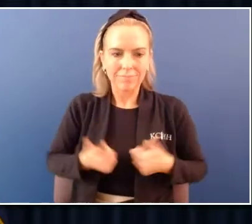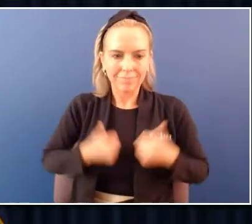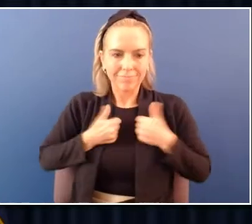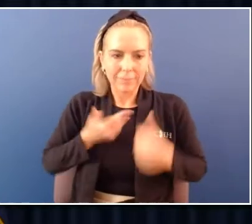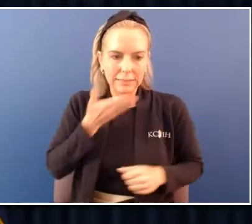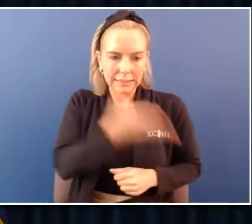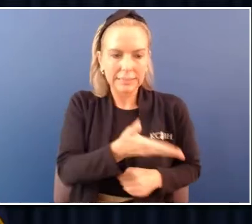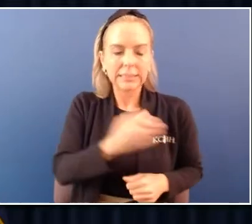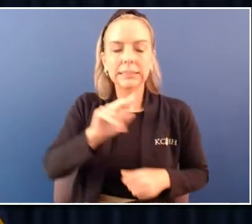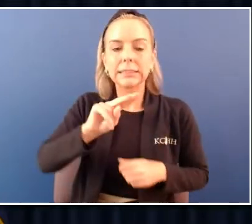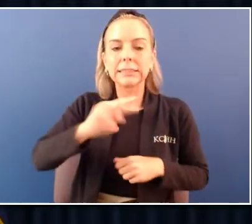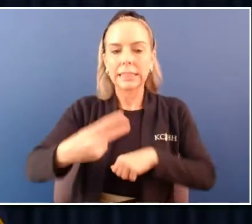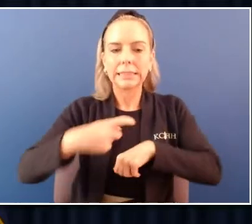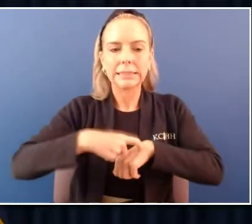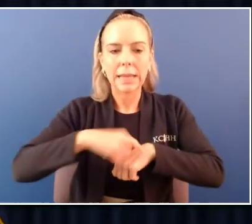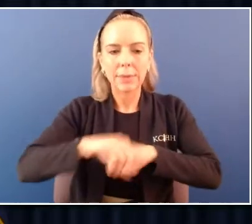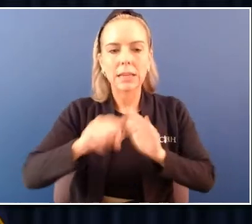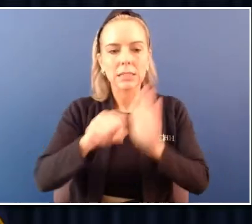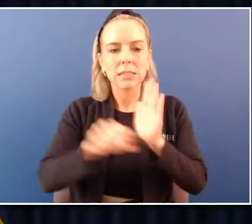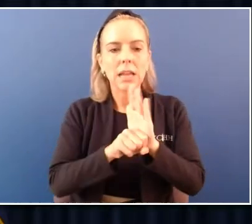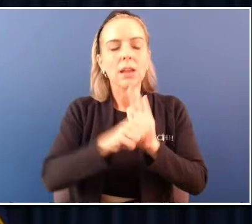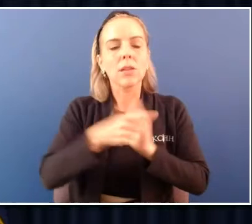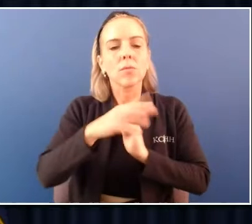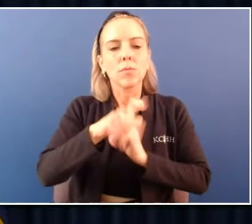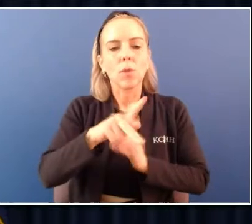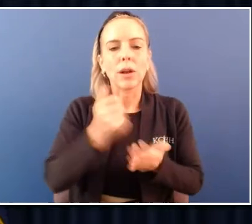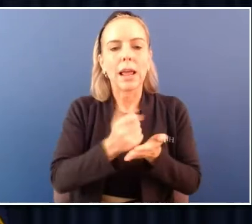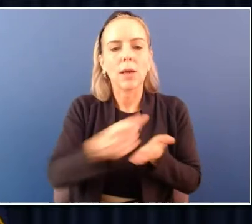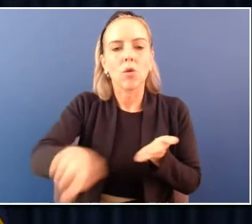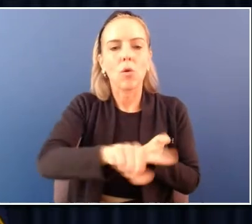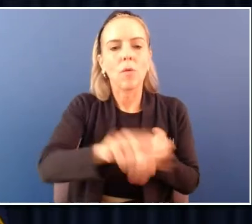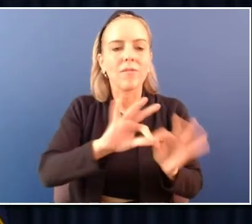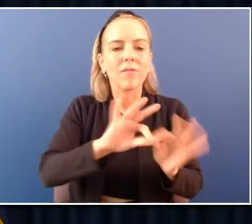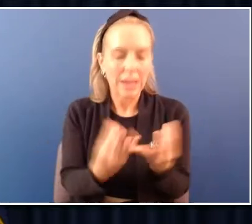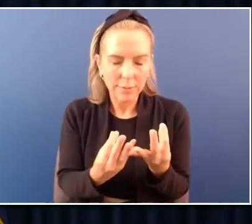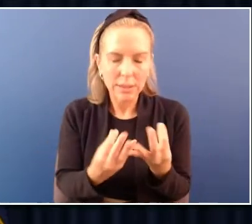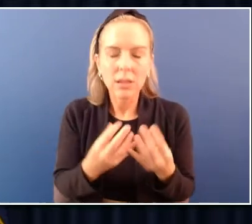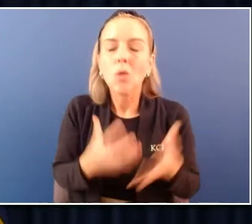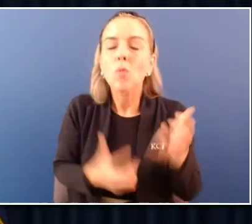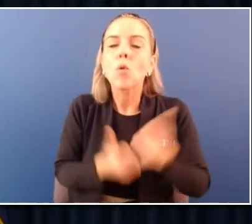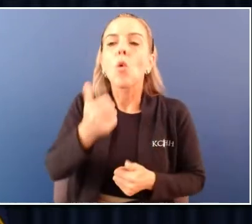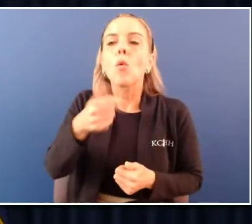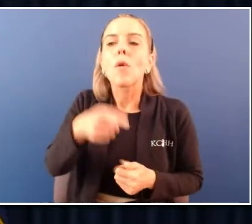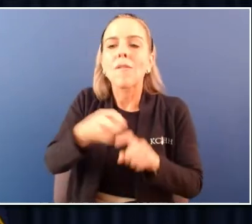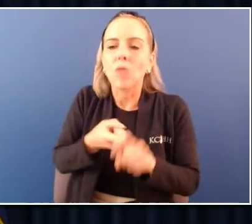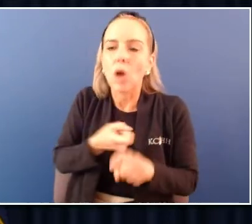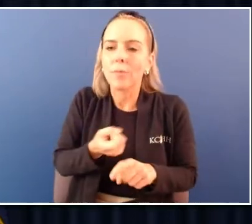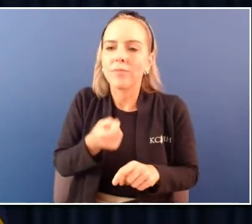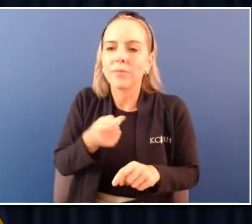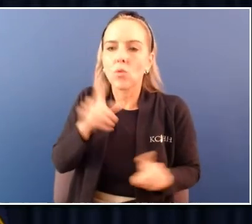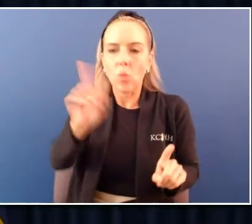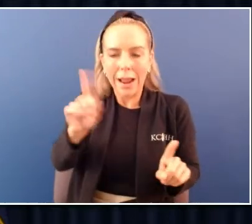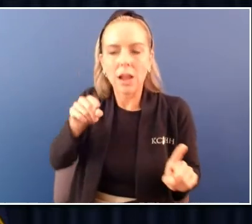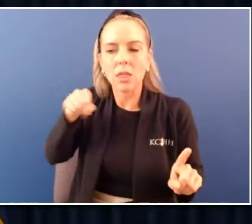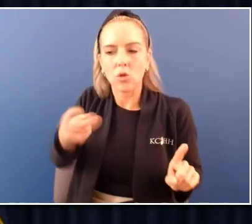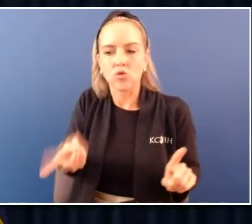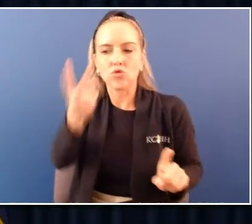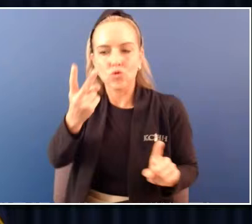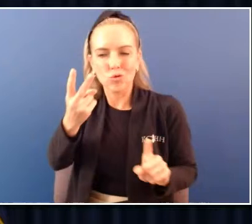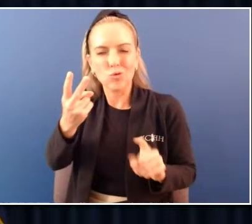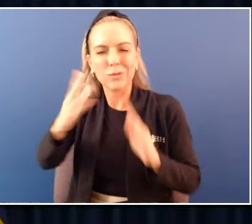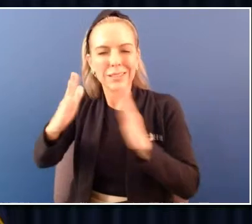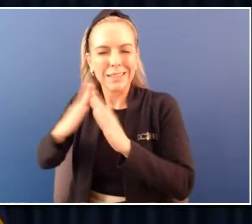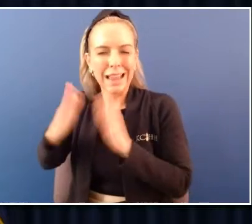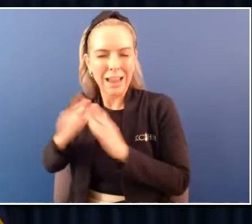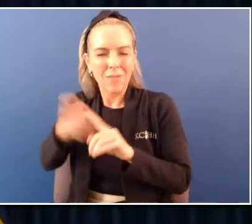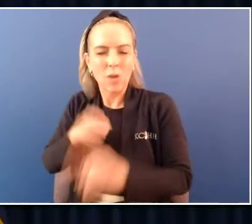state park to help those families. Most of those families are from the 2 small towns outside of Dawson Springs that